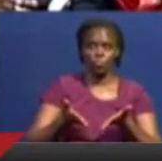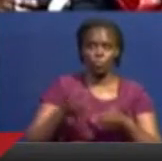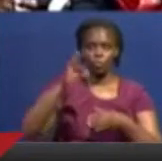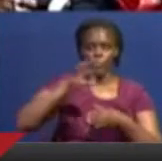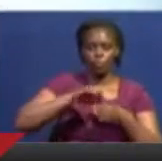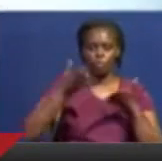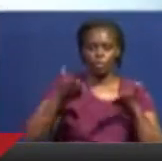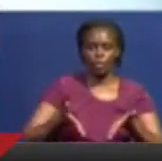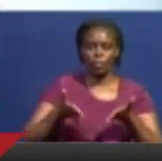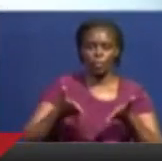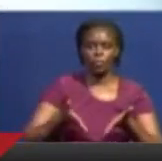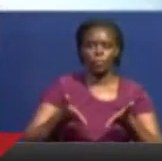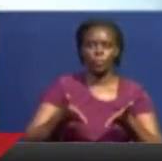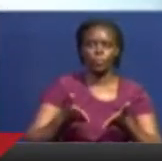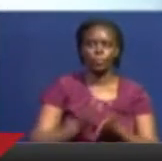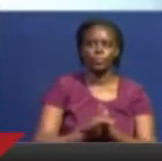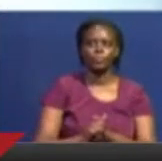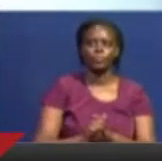Vote now.